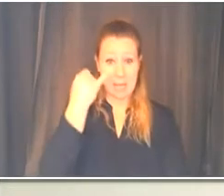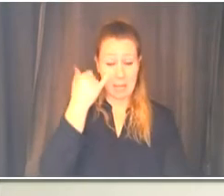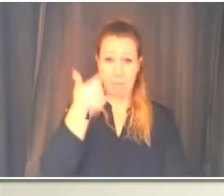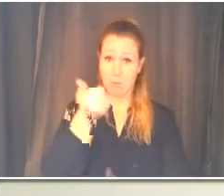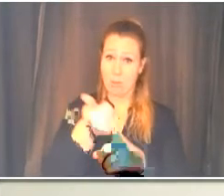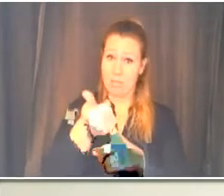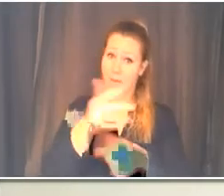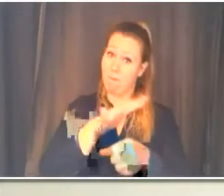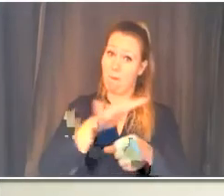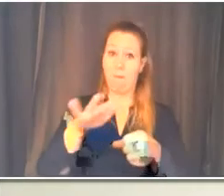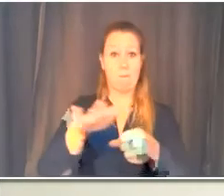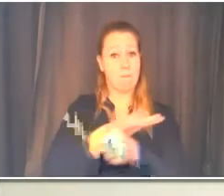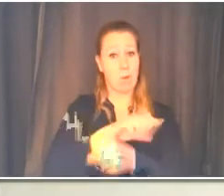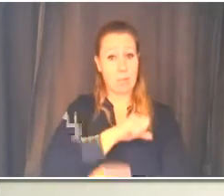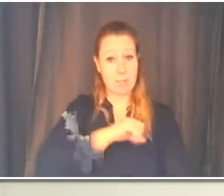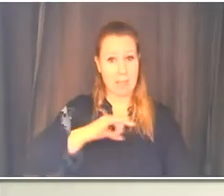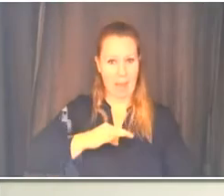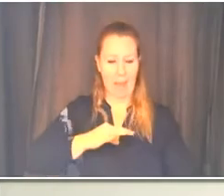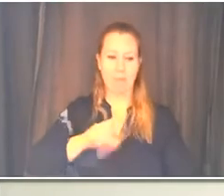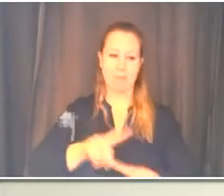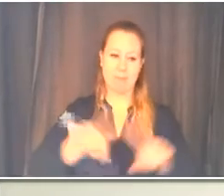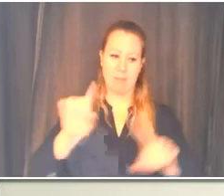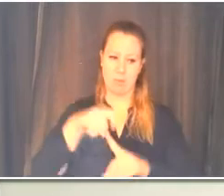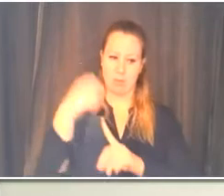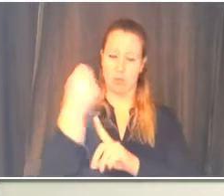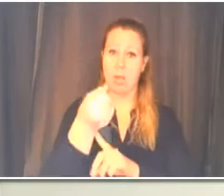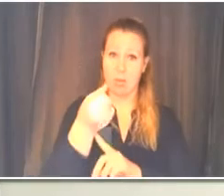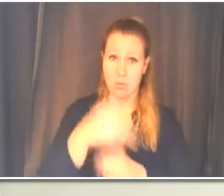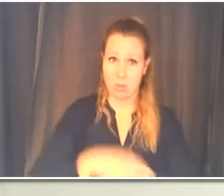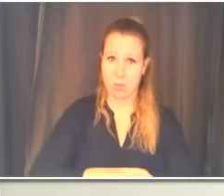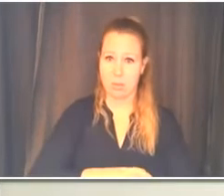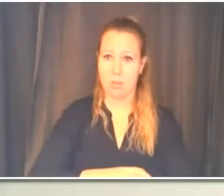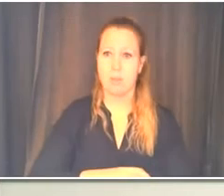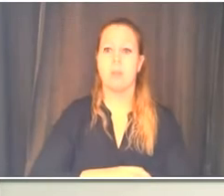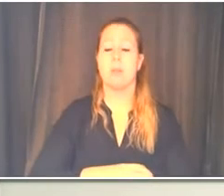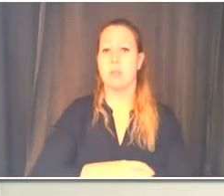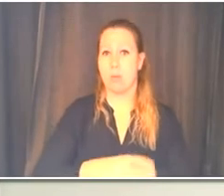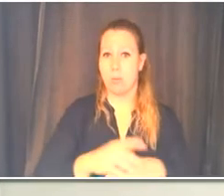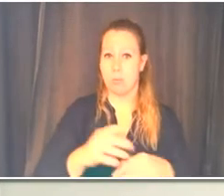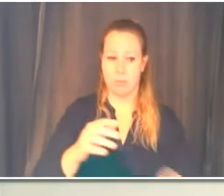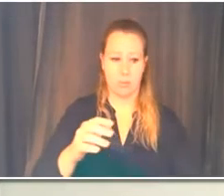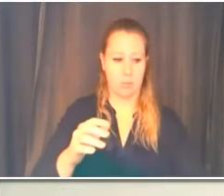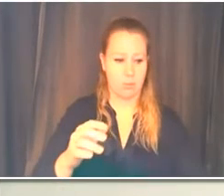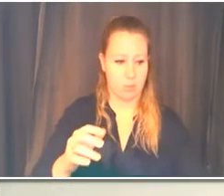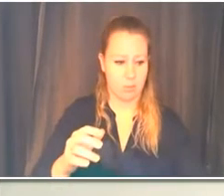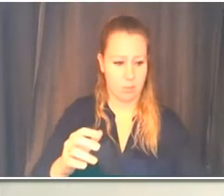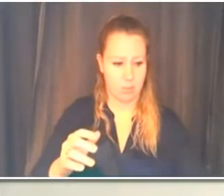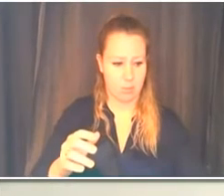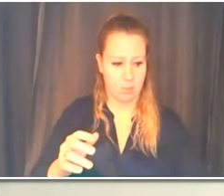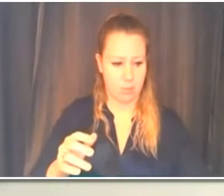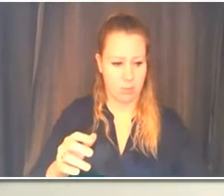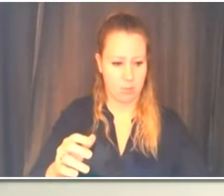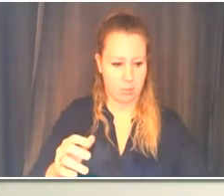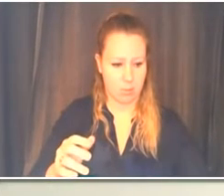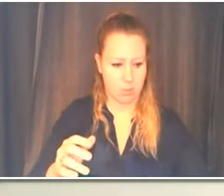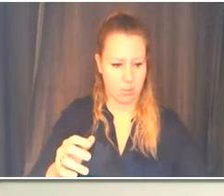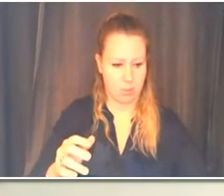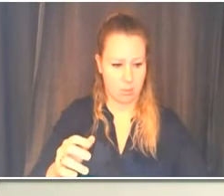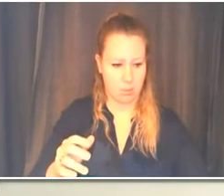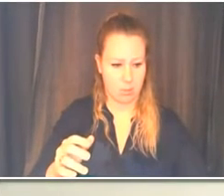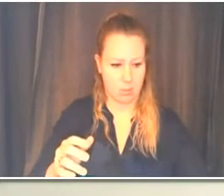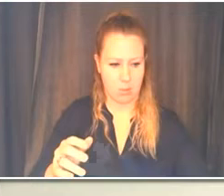Rosenthal I'm just really concerned that given the unprecedented and unique